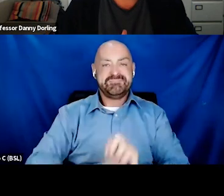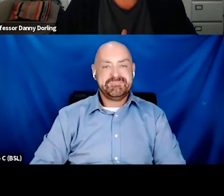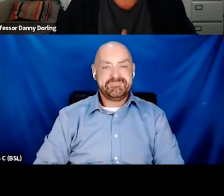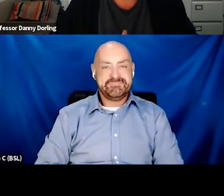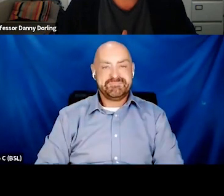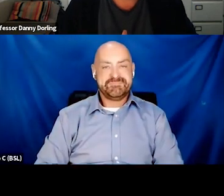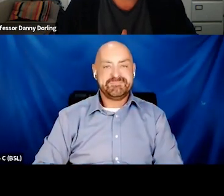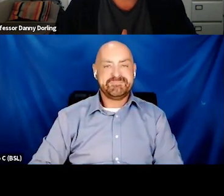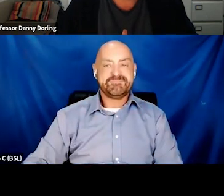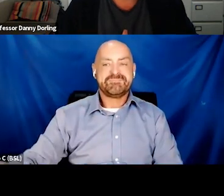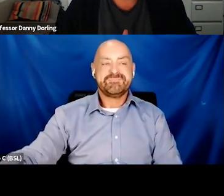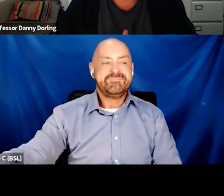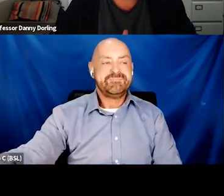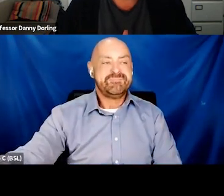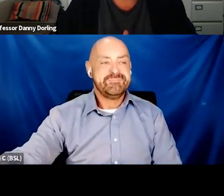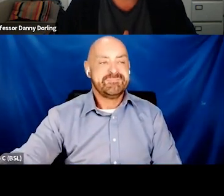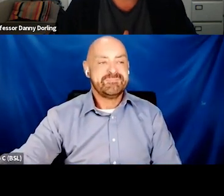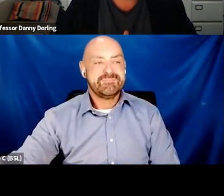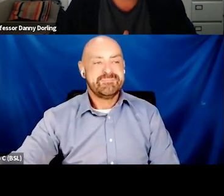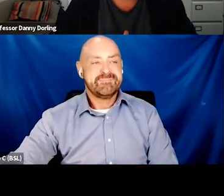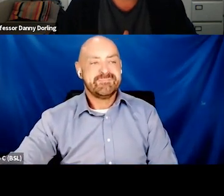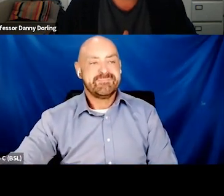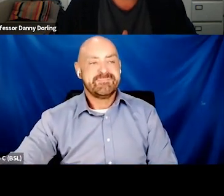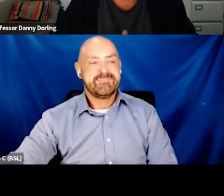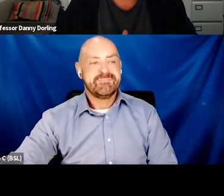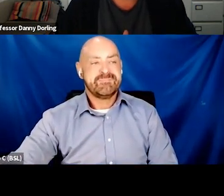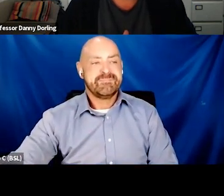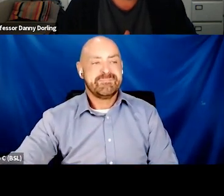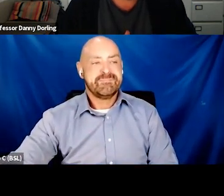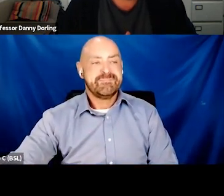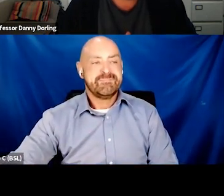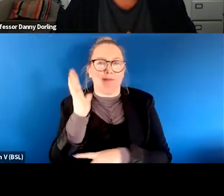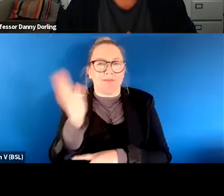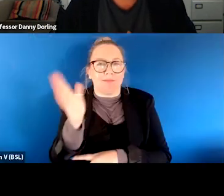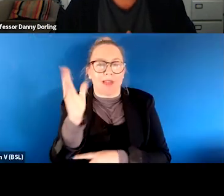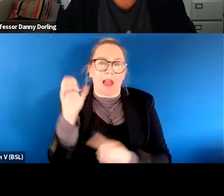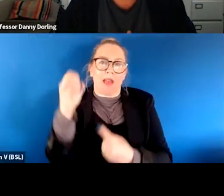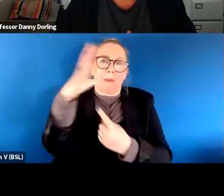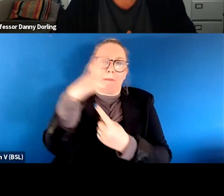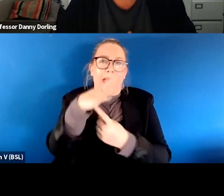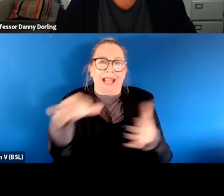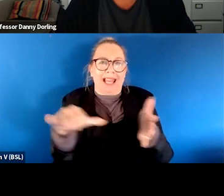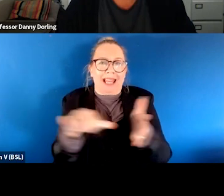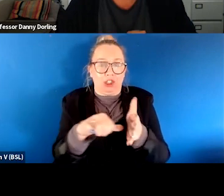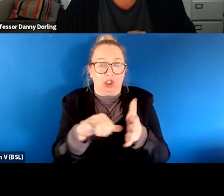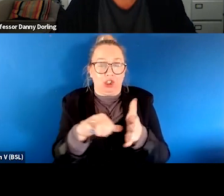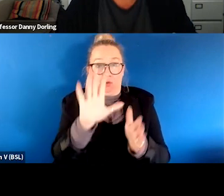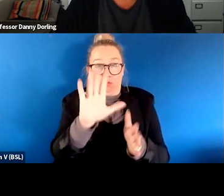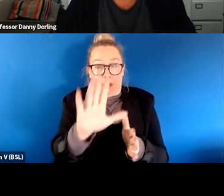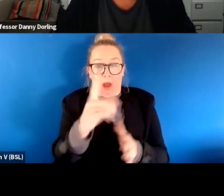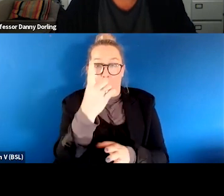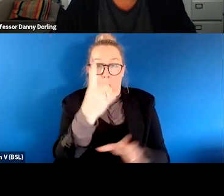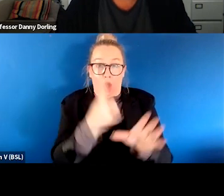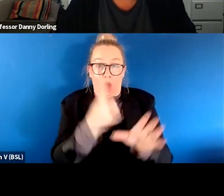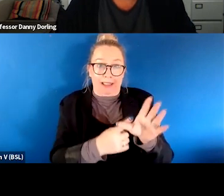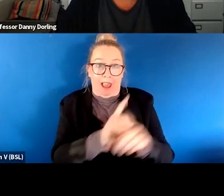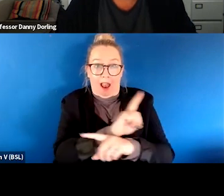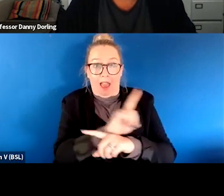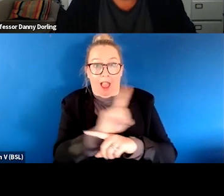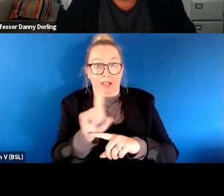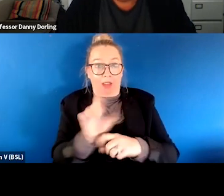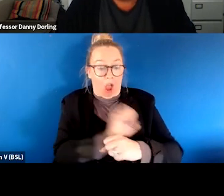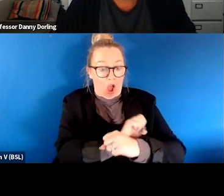And get on to the main issue. A year after the pandemic had